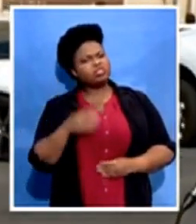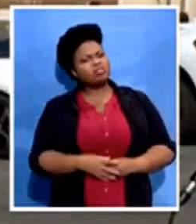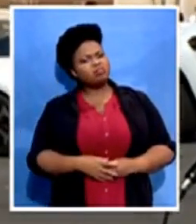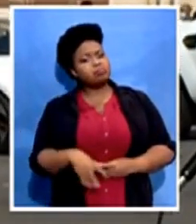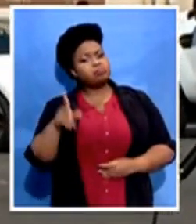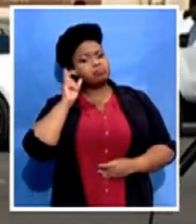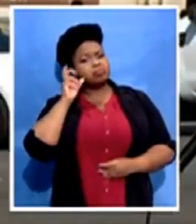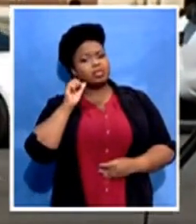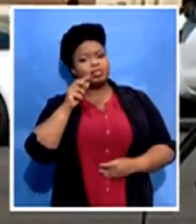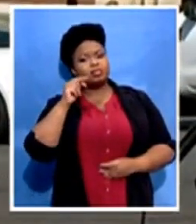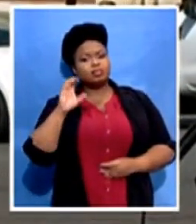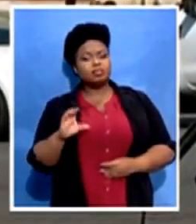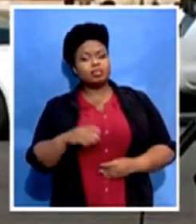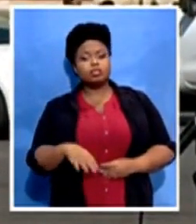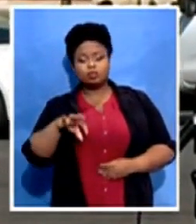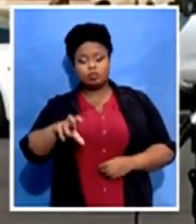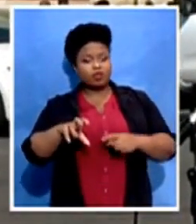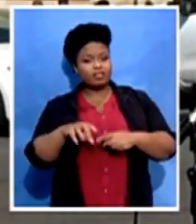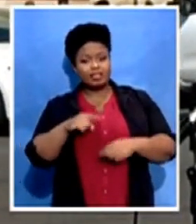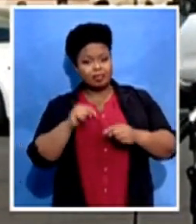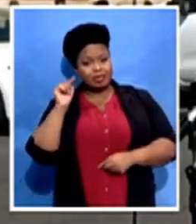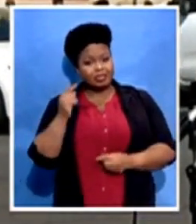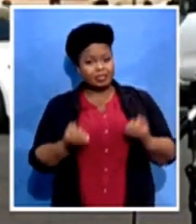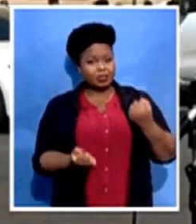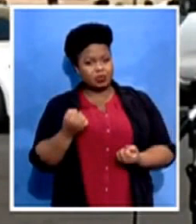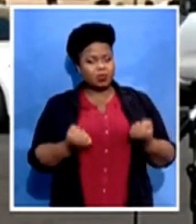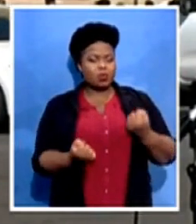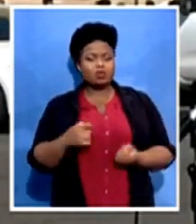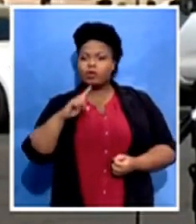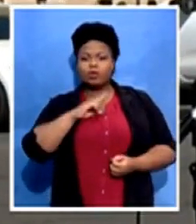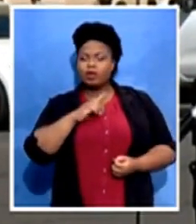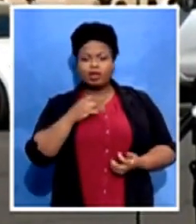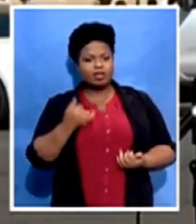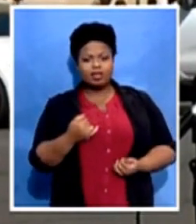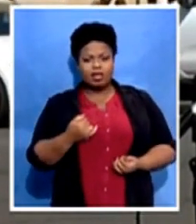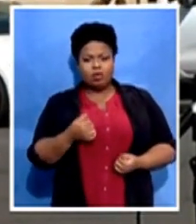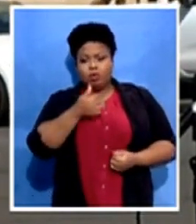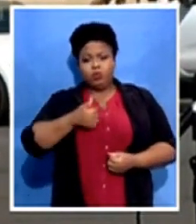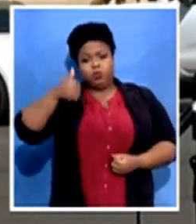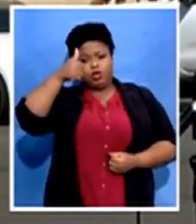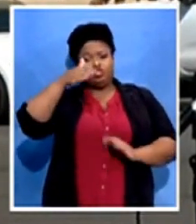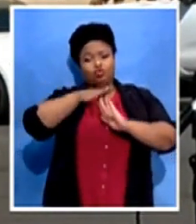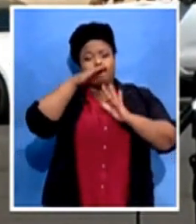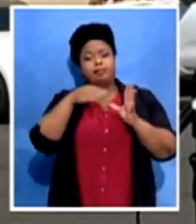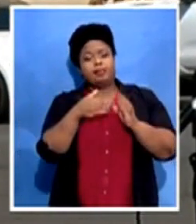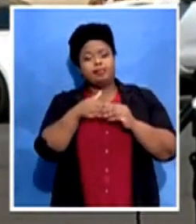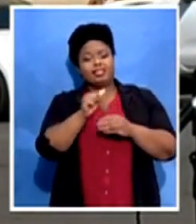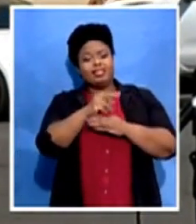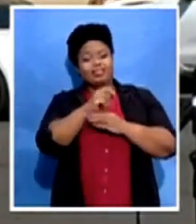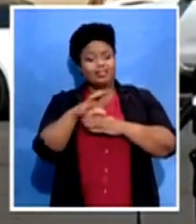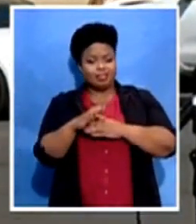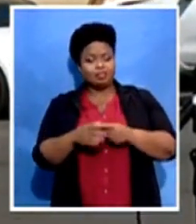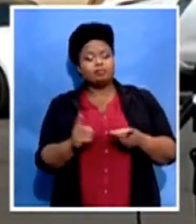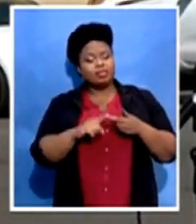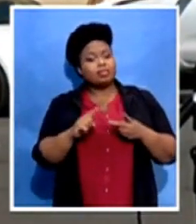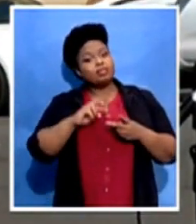about this court appearance, as these are senior members of the ANC, and some hold even public position